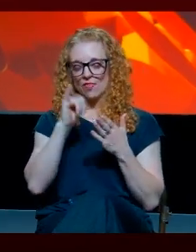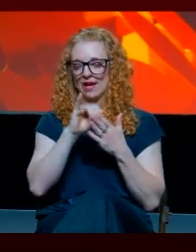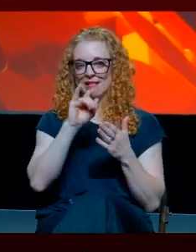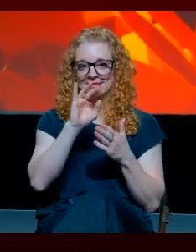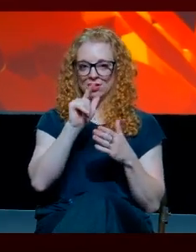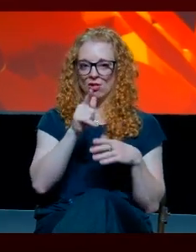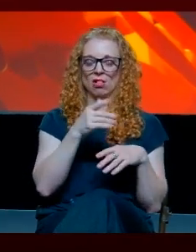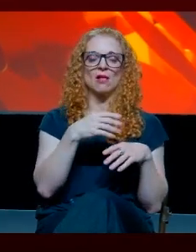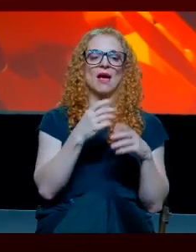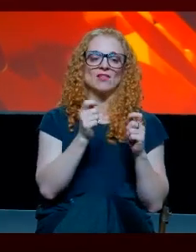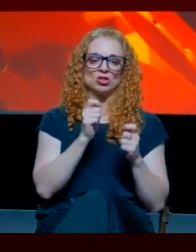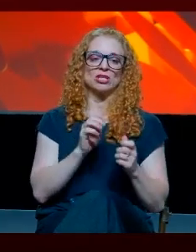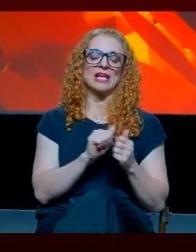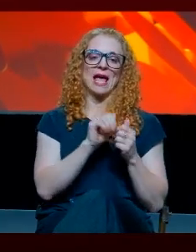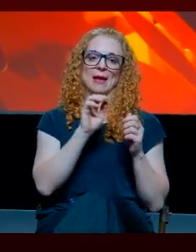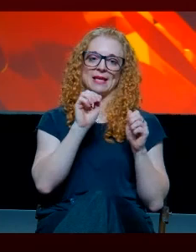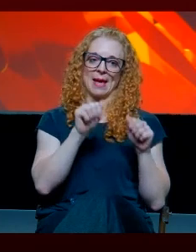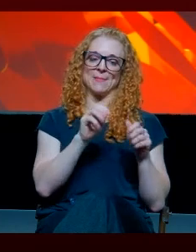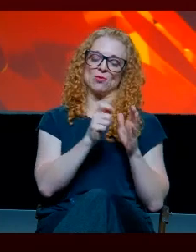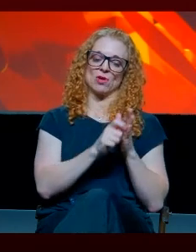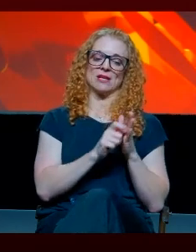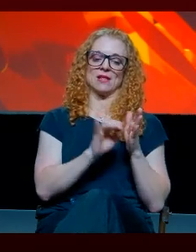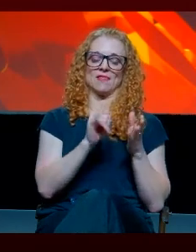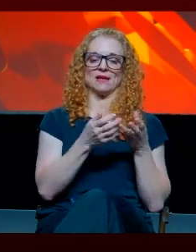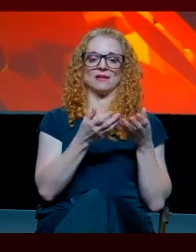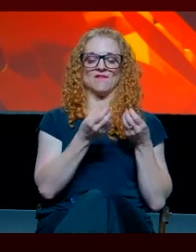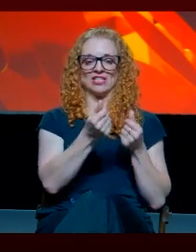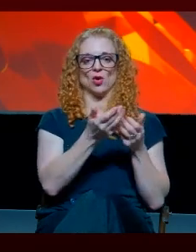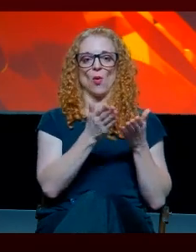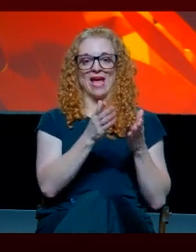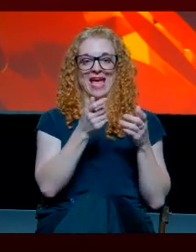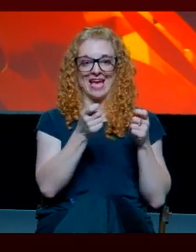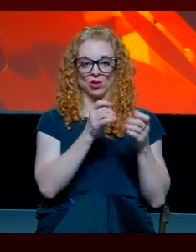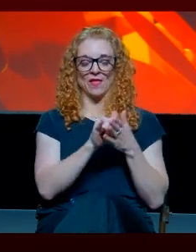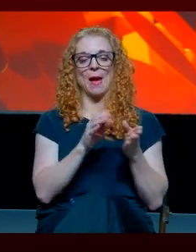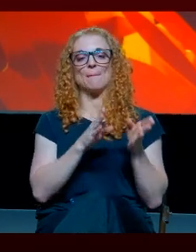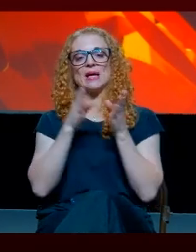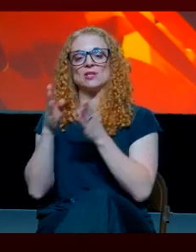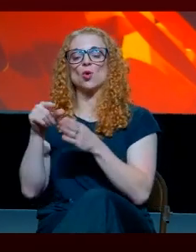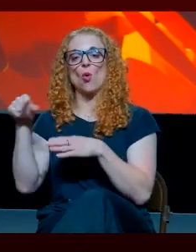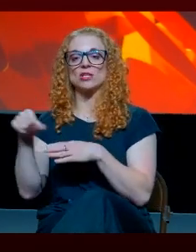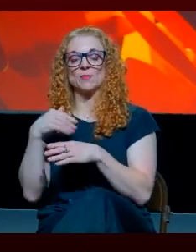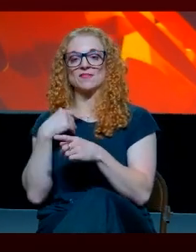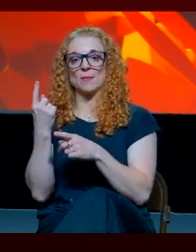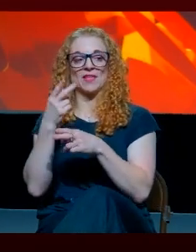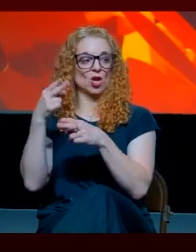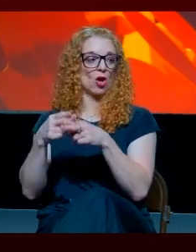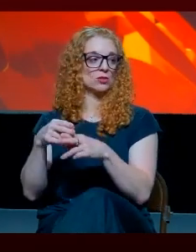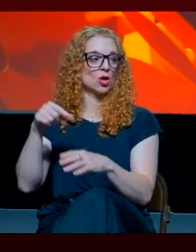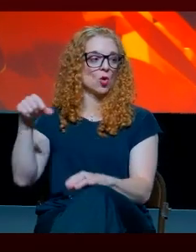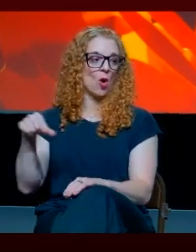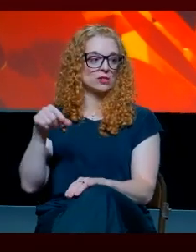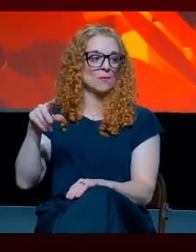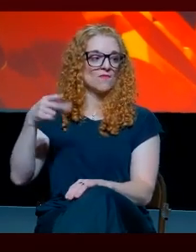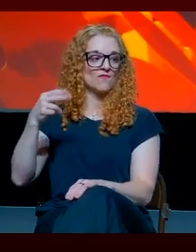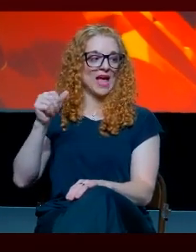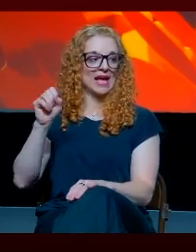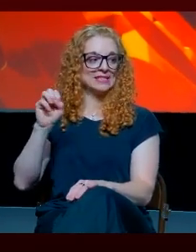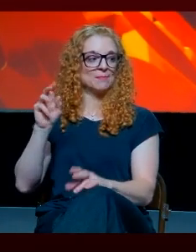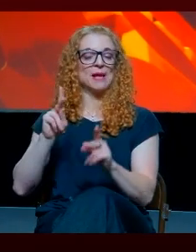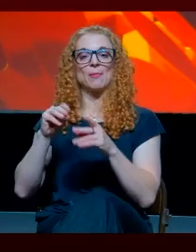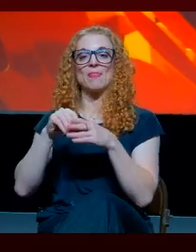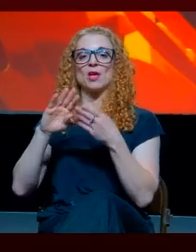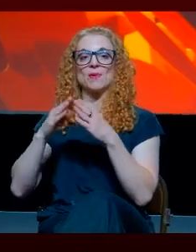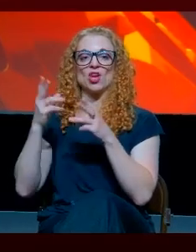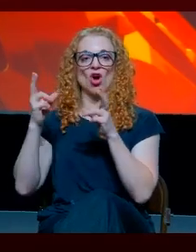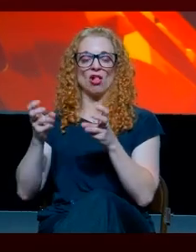written in terms of an efficient way to handle that exponential, whereas in quantum, you get this thing we call quantum phase. People in the community